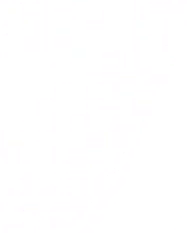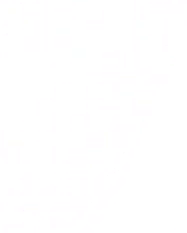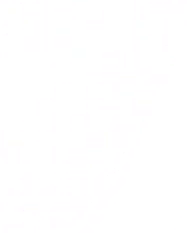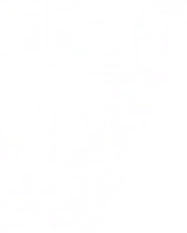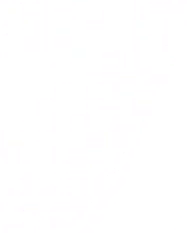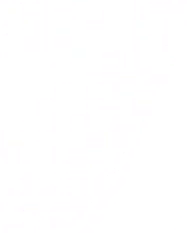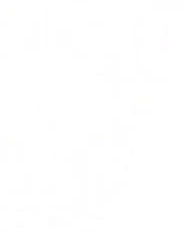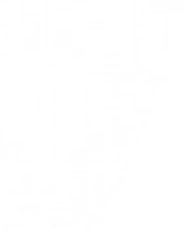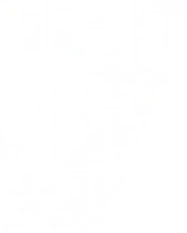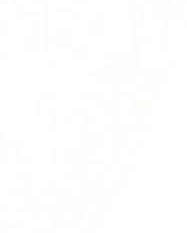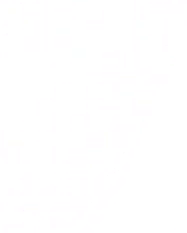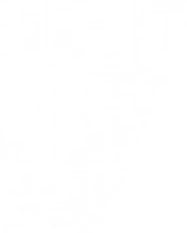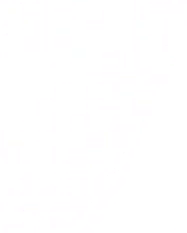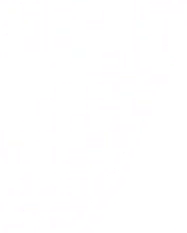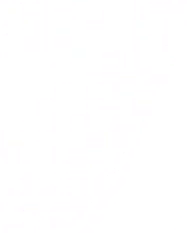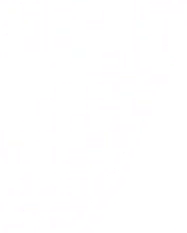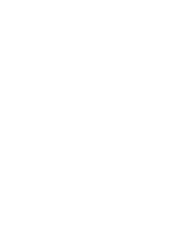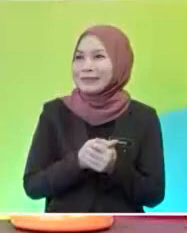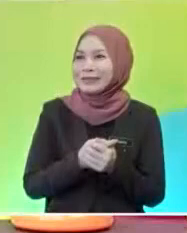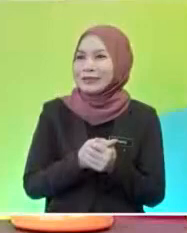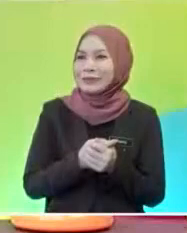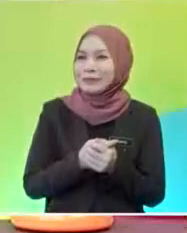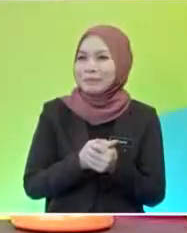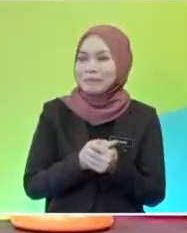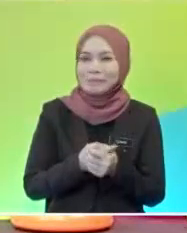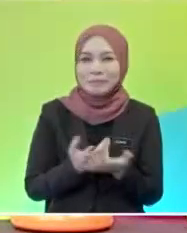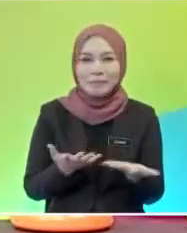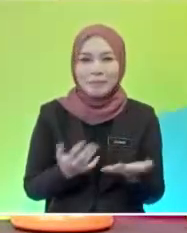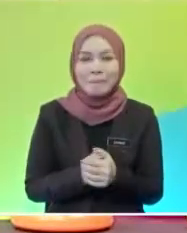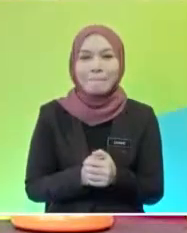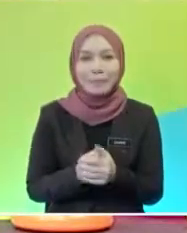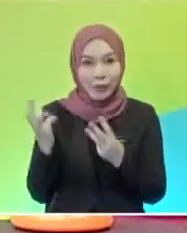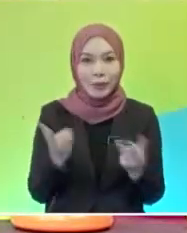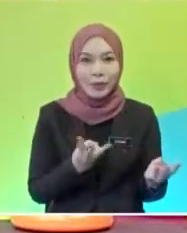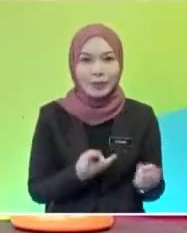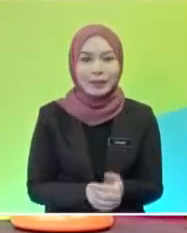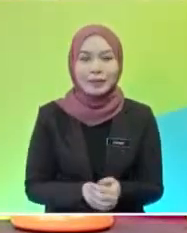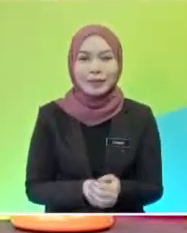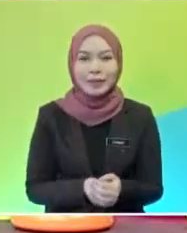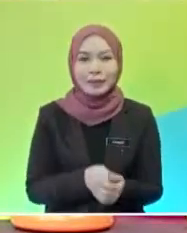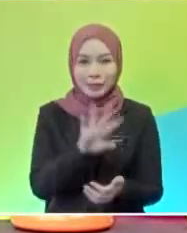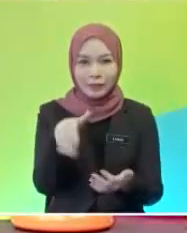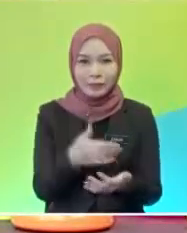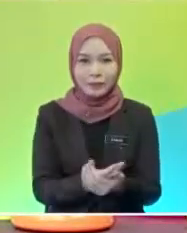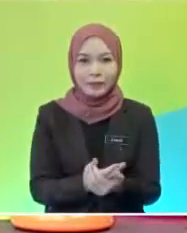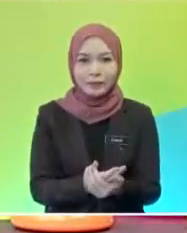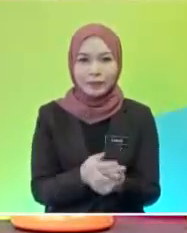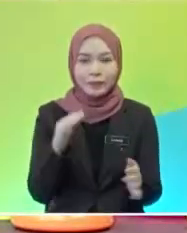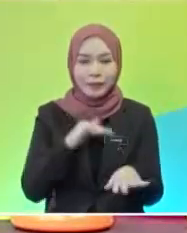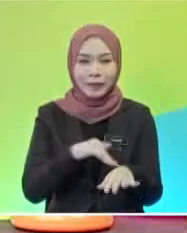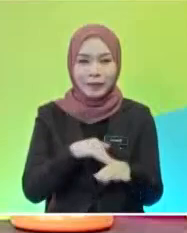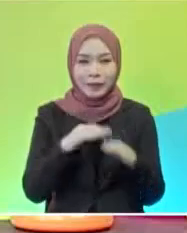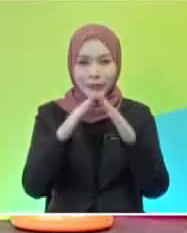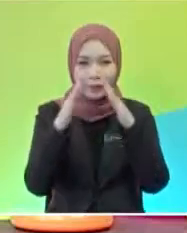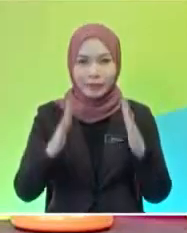Sidik TV KPM. Welcome back, people at home. Hope you had a great break there, right? So today